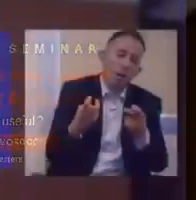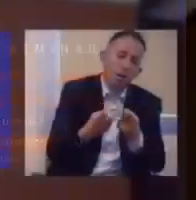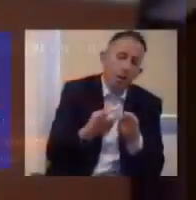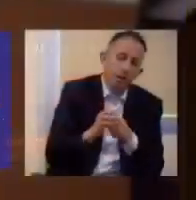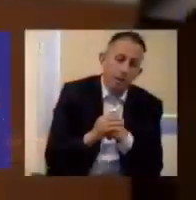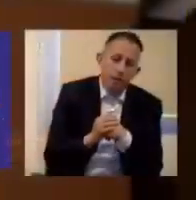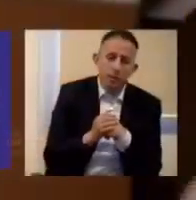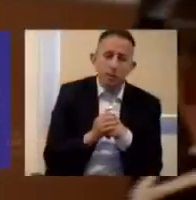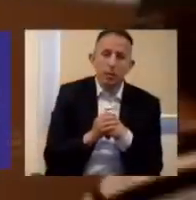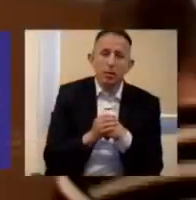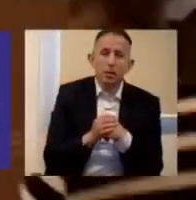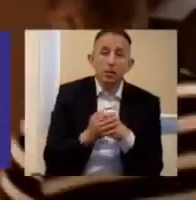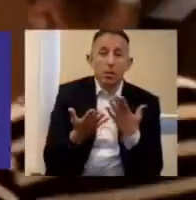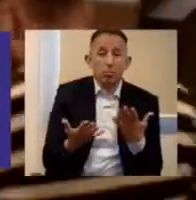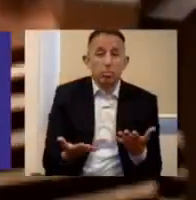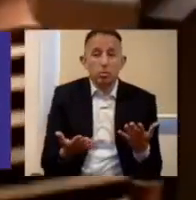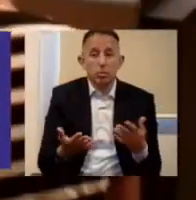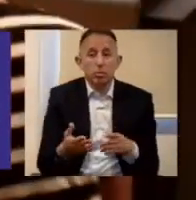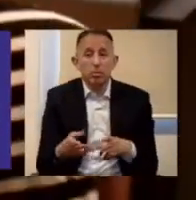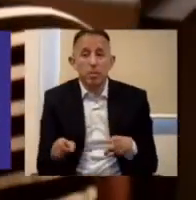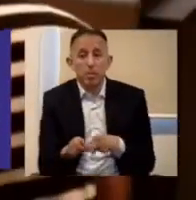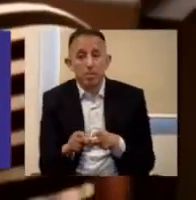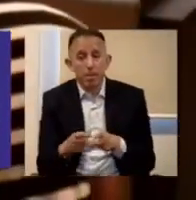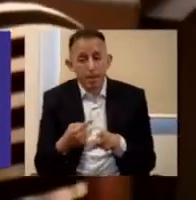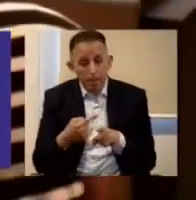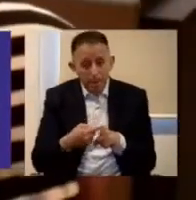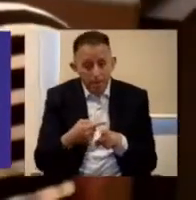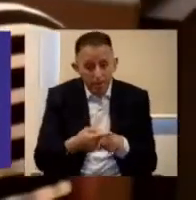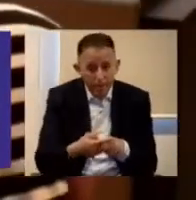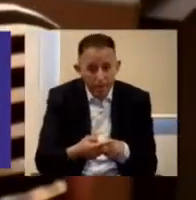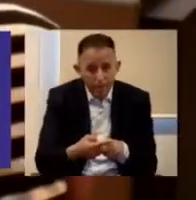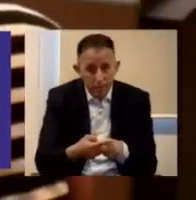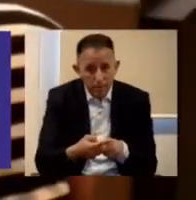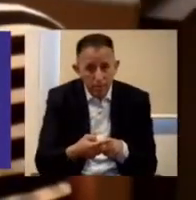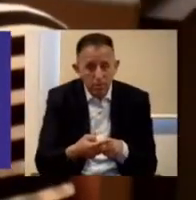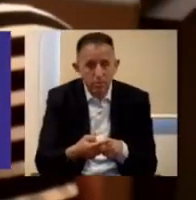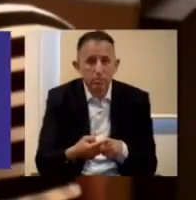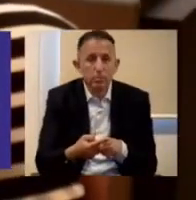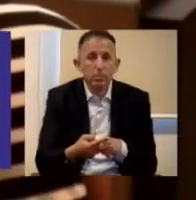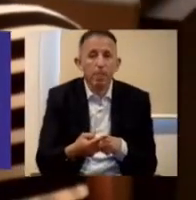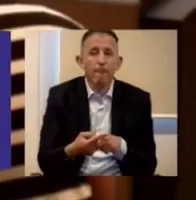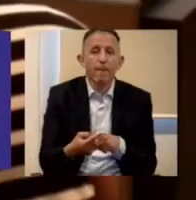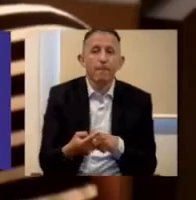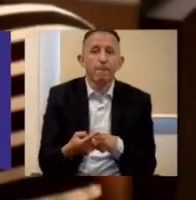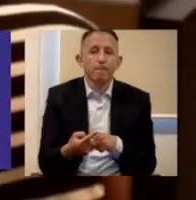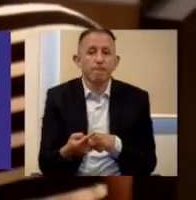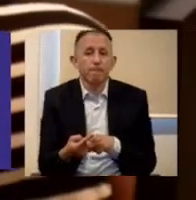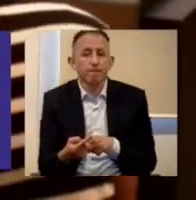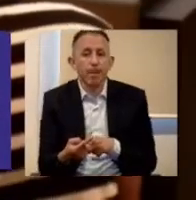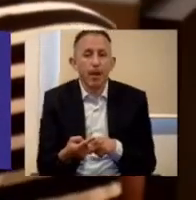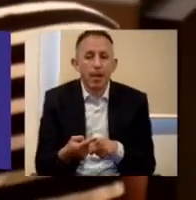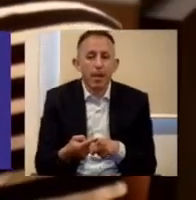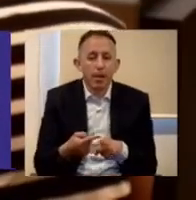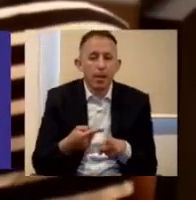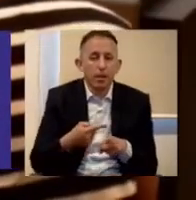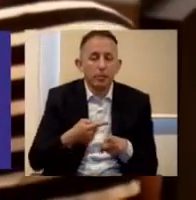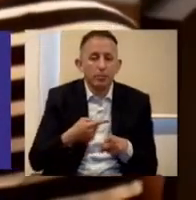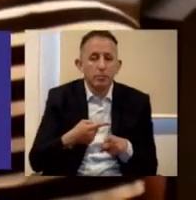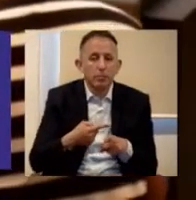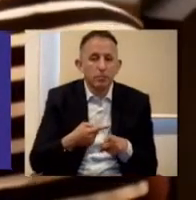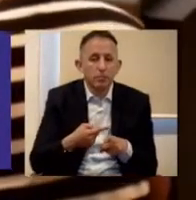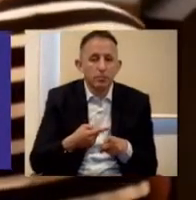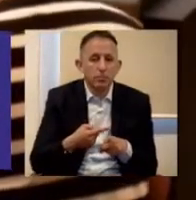Europe, when we invest €1 in research in AI, the big companies in AI invest